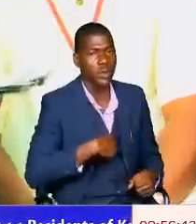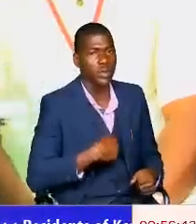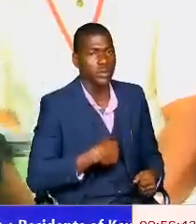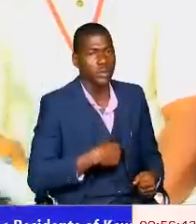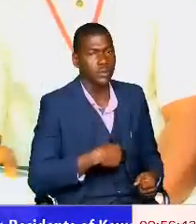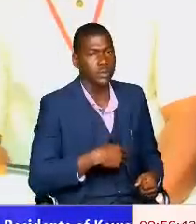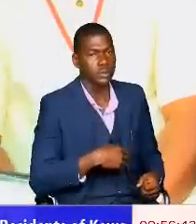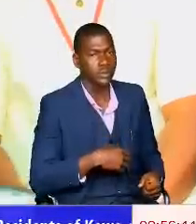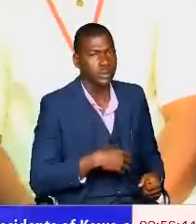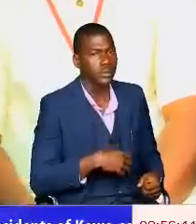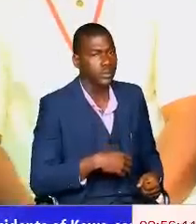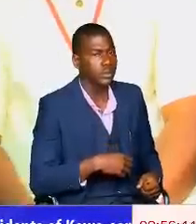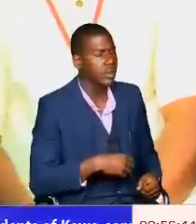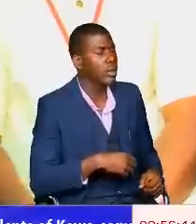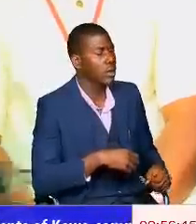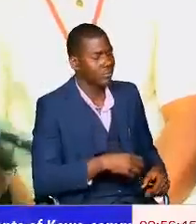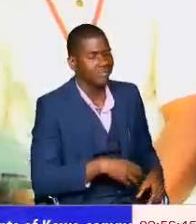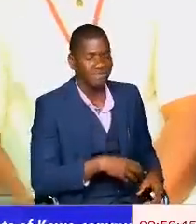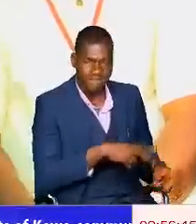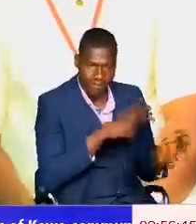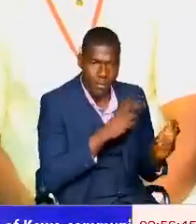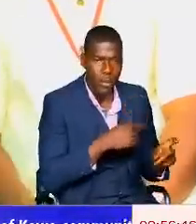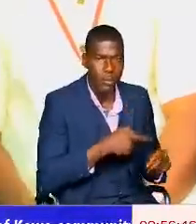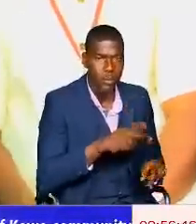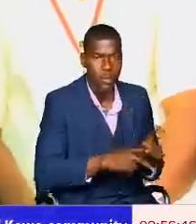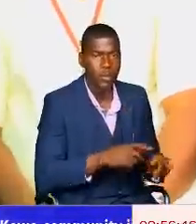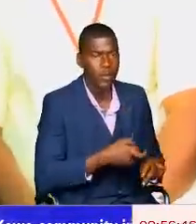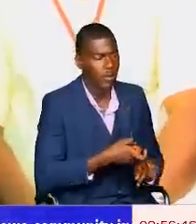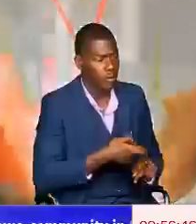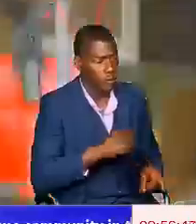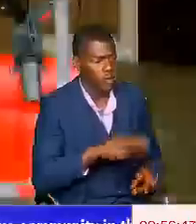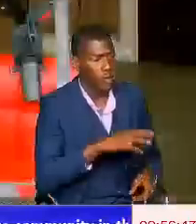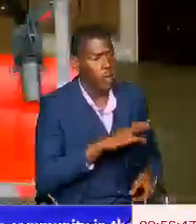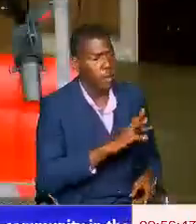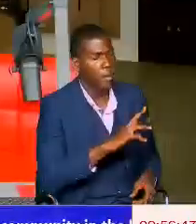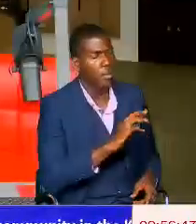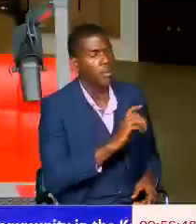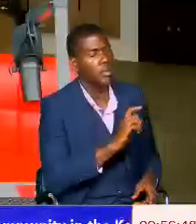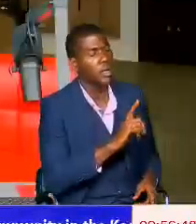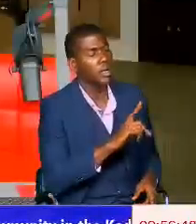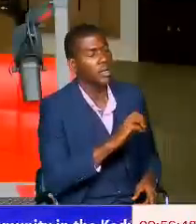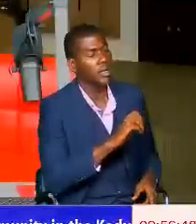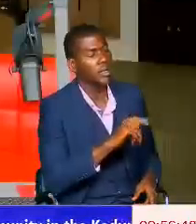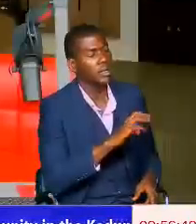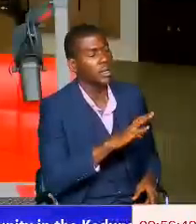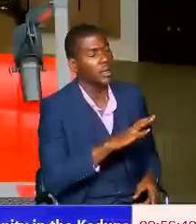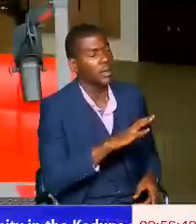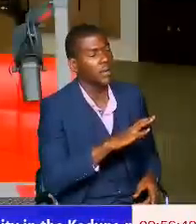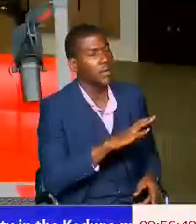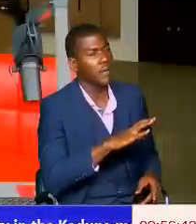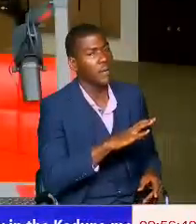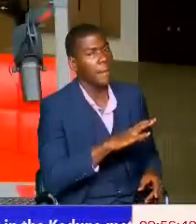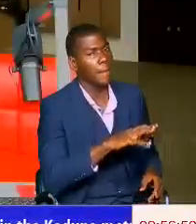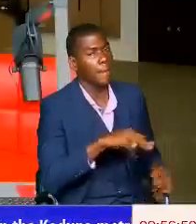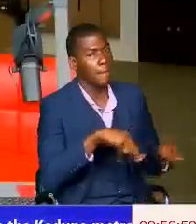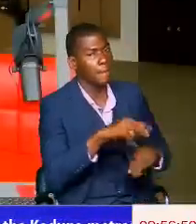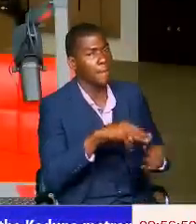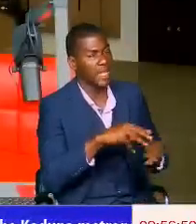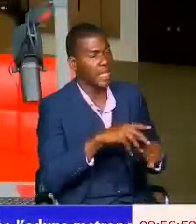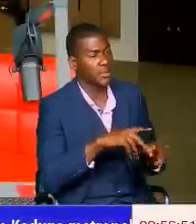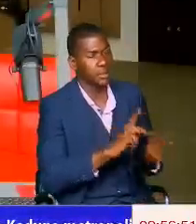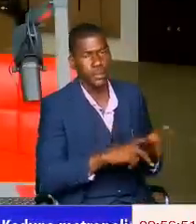Family Marketplace. They have been in the office. They came to discuss. Now, me send them, say, may they no use any foreign company. Yes, they